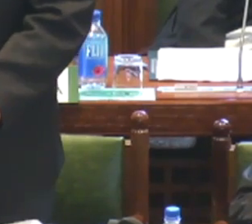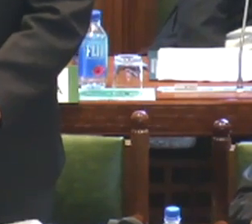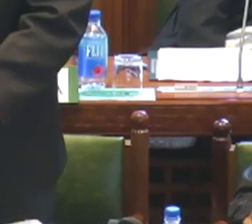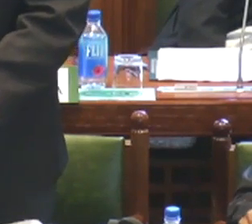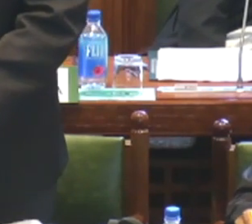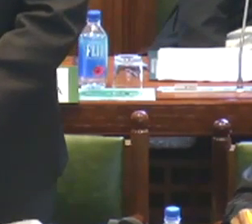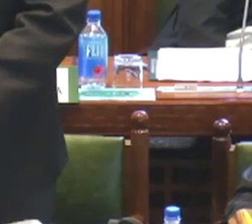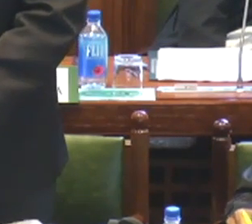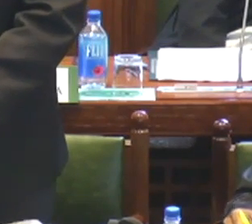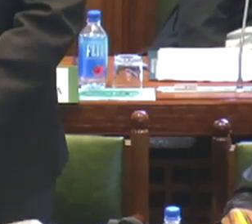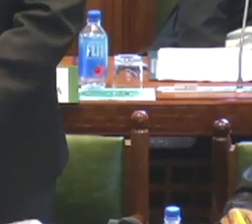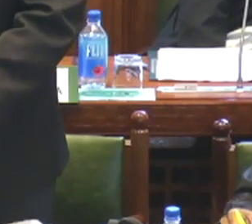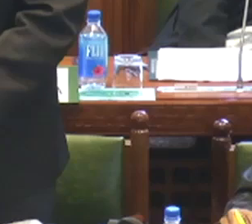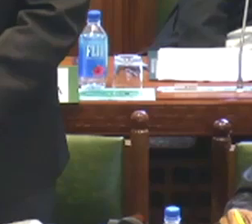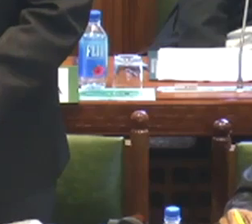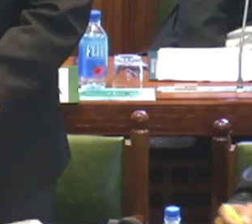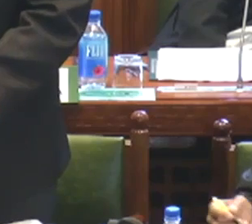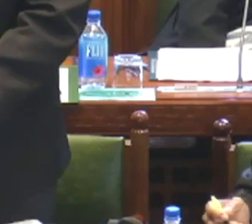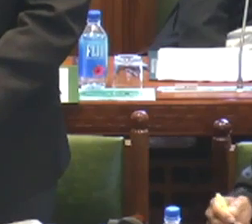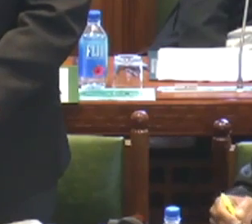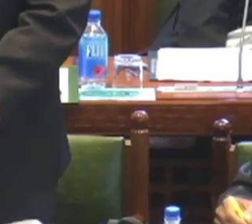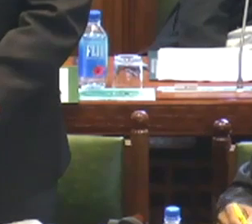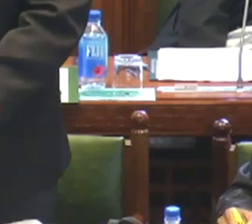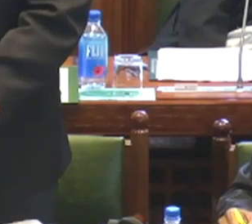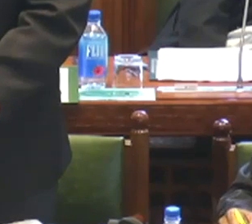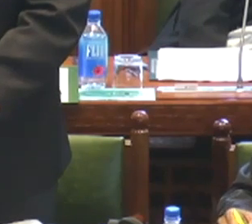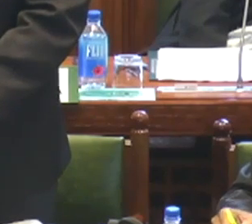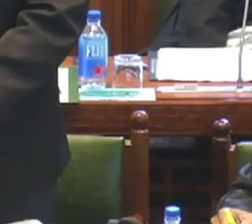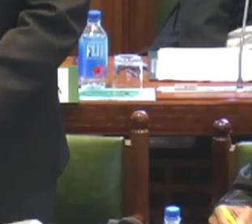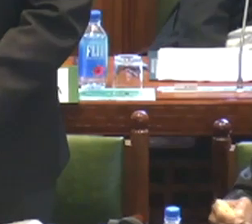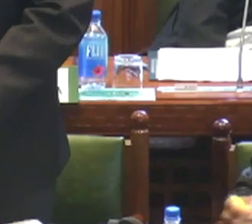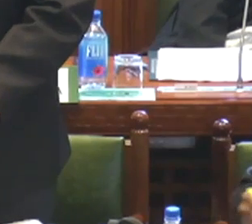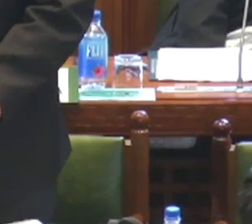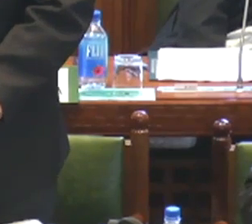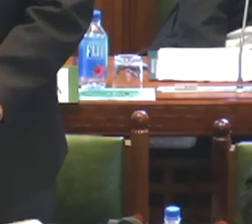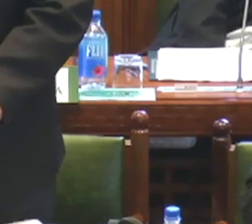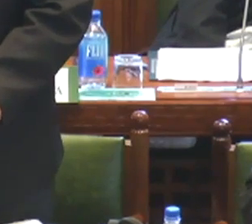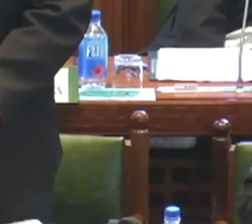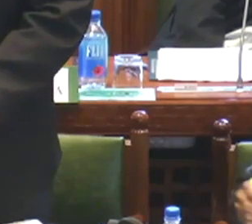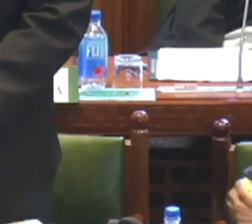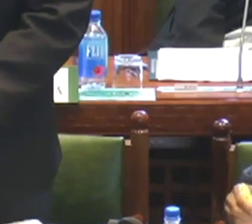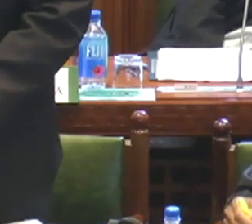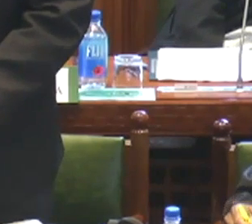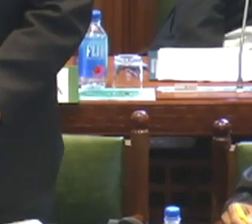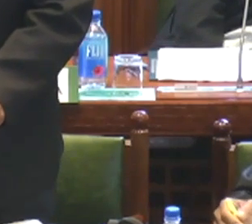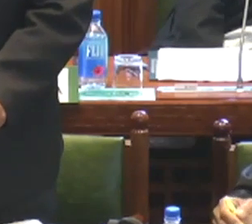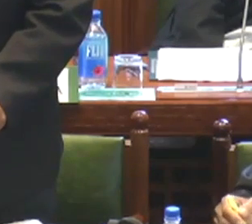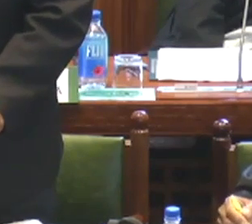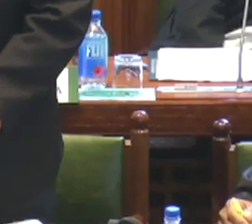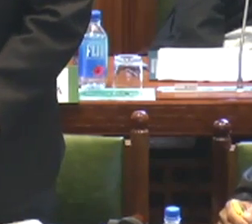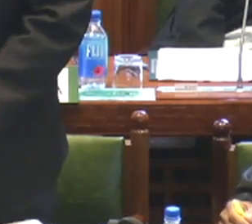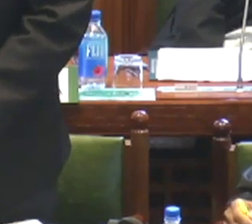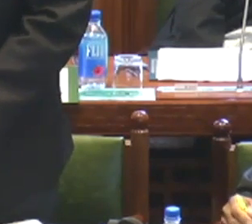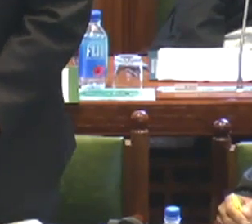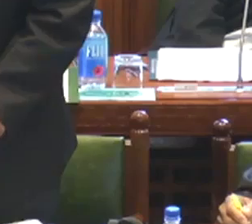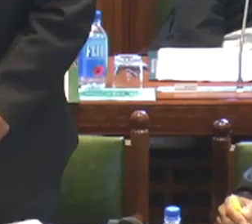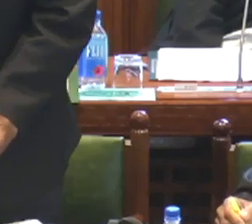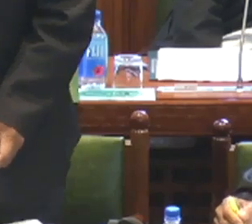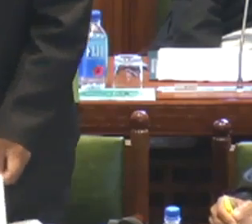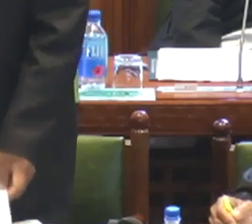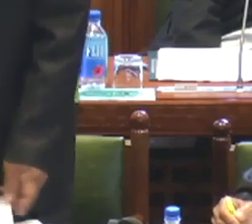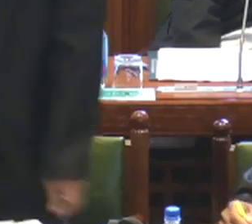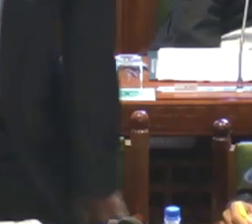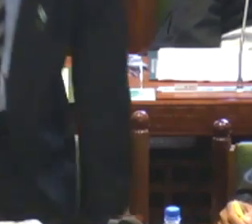Legal Notice number 48, Section 5.1 and Section 5.5 of the Audit Public Accounts Committee, Regulation